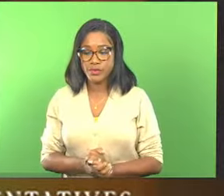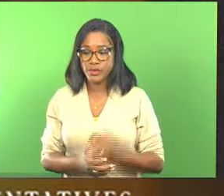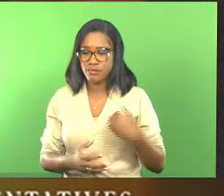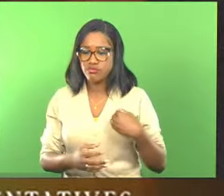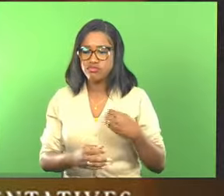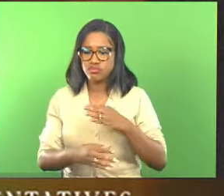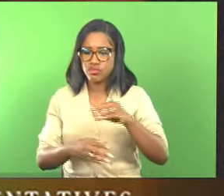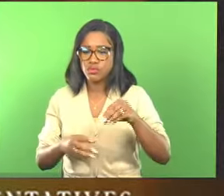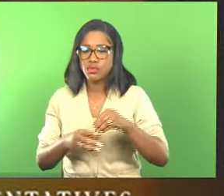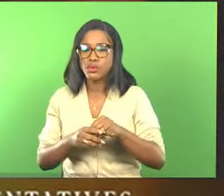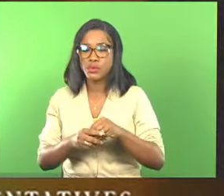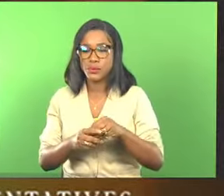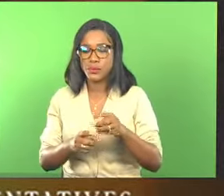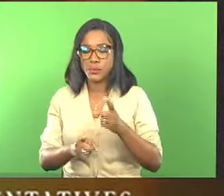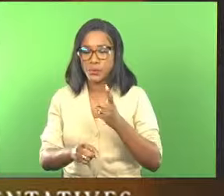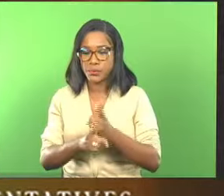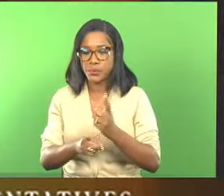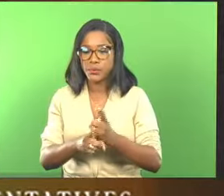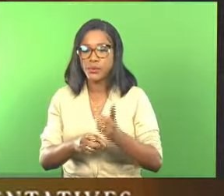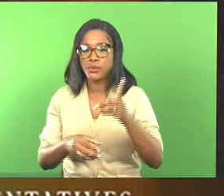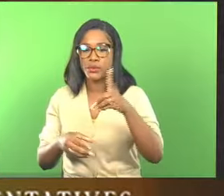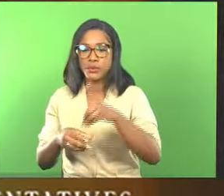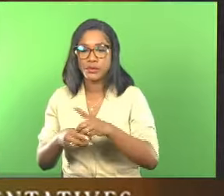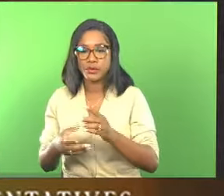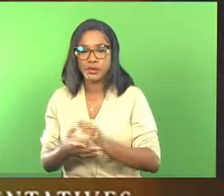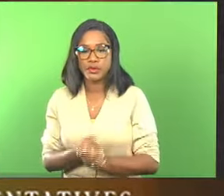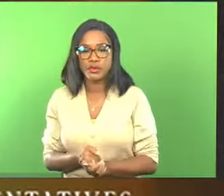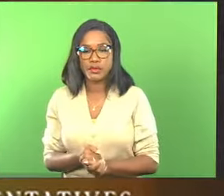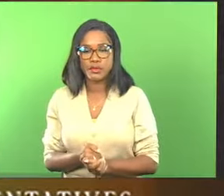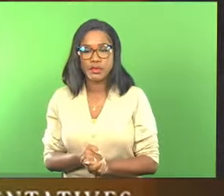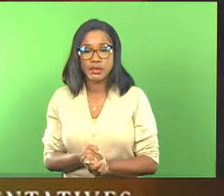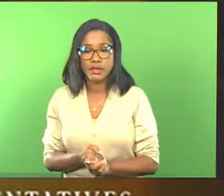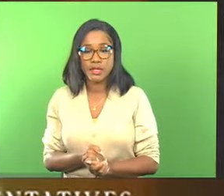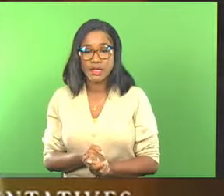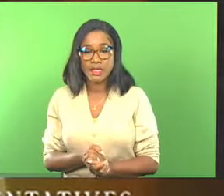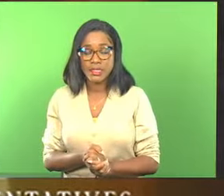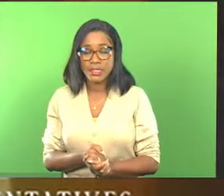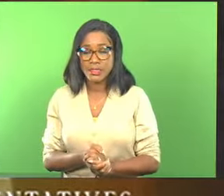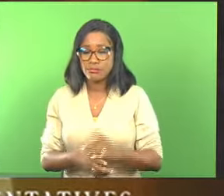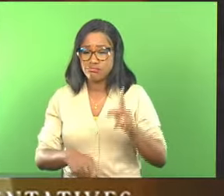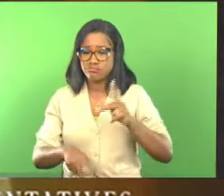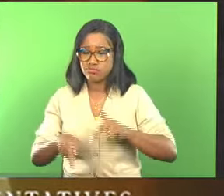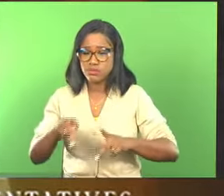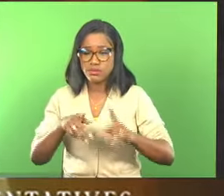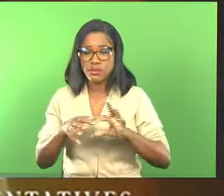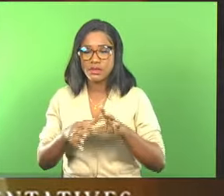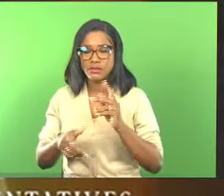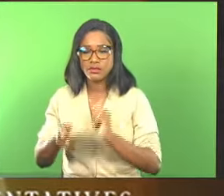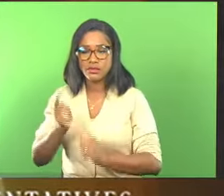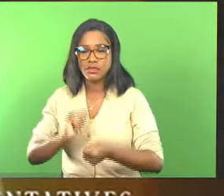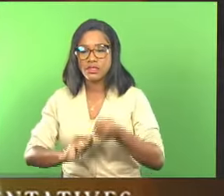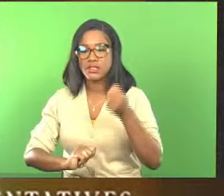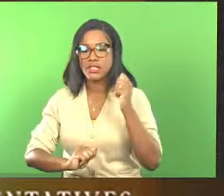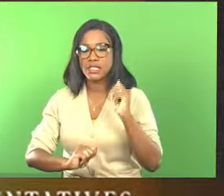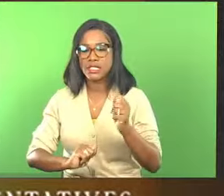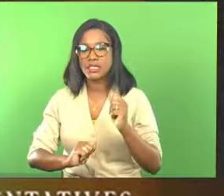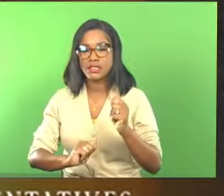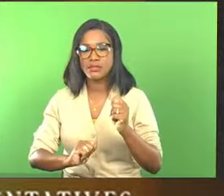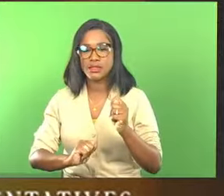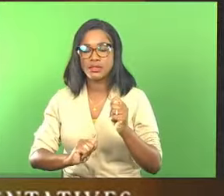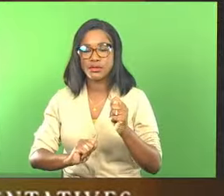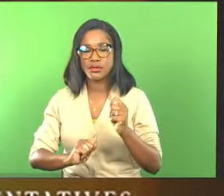democracy. Friends, the people of this great nation have